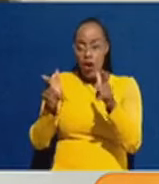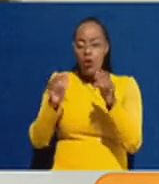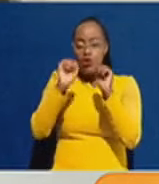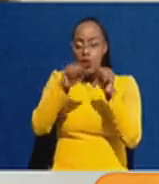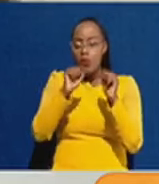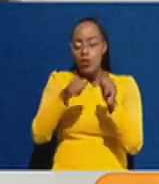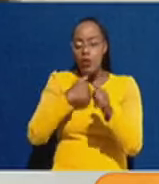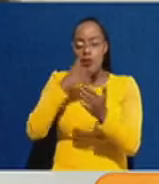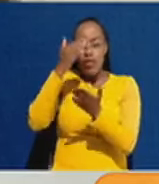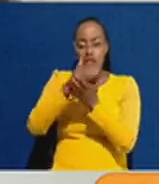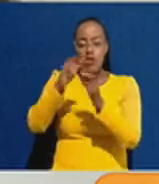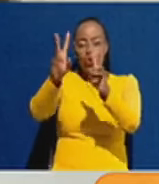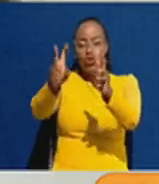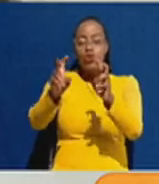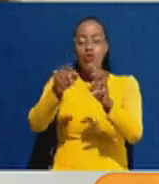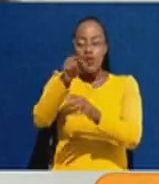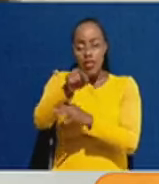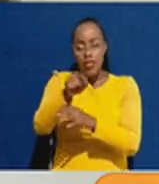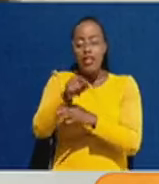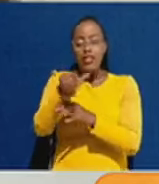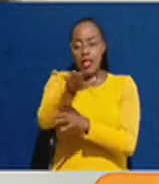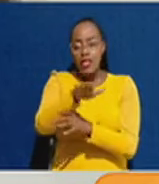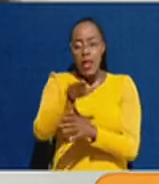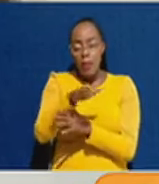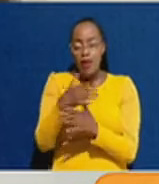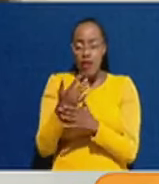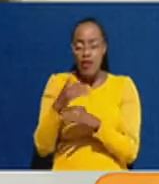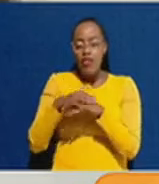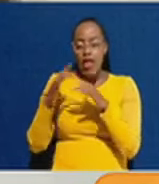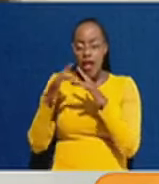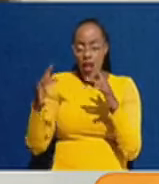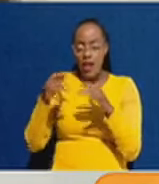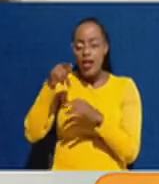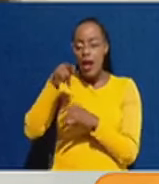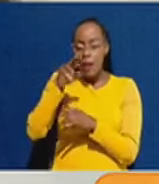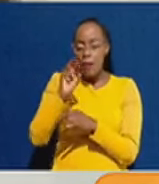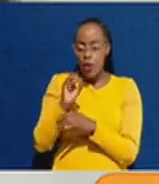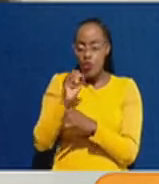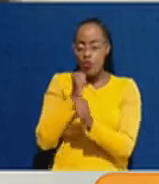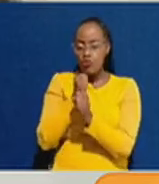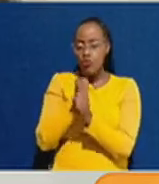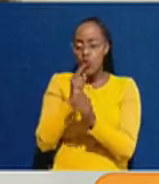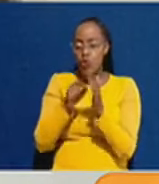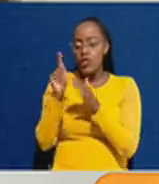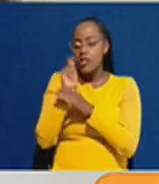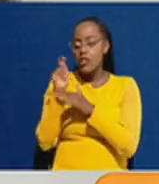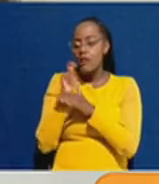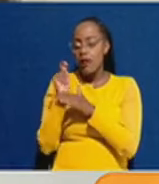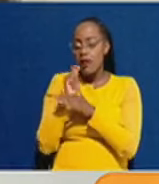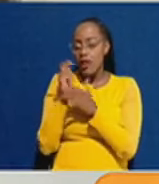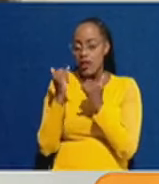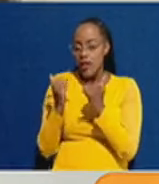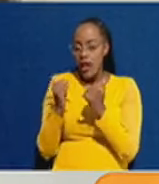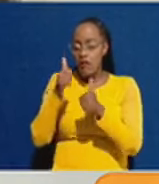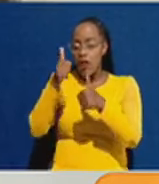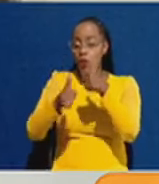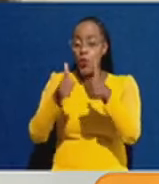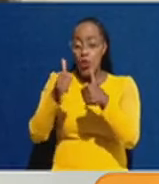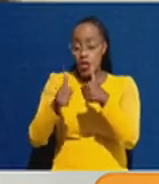the real issues in the industry. So CyberPro, yes, is doing training, which